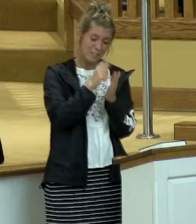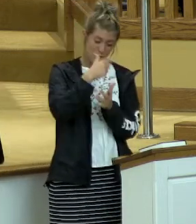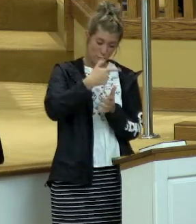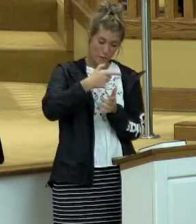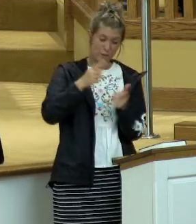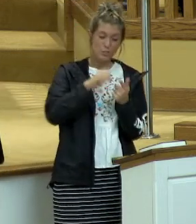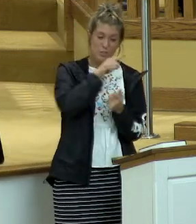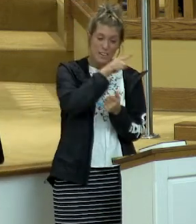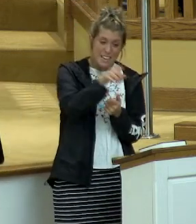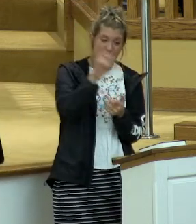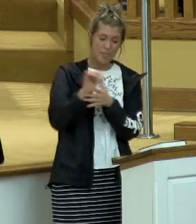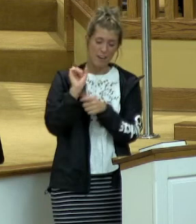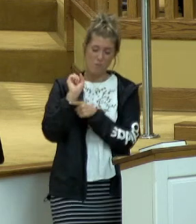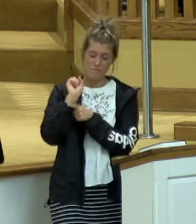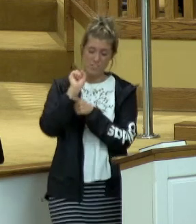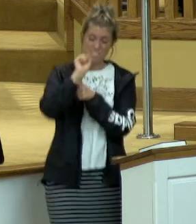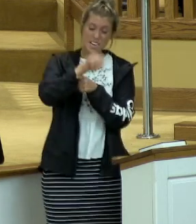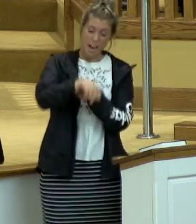number 21.